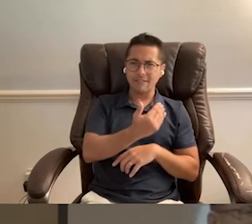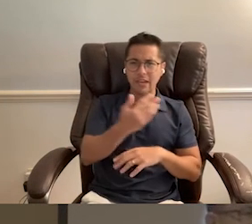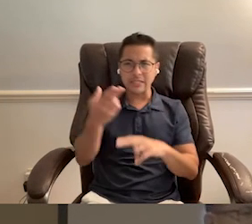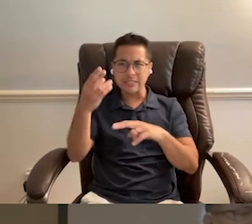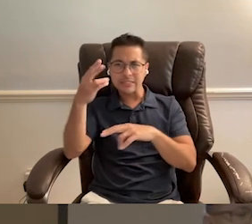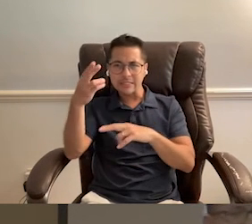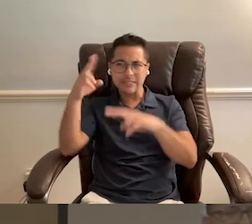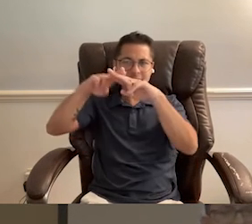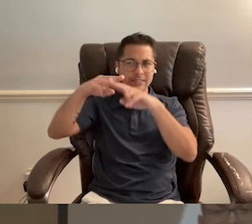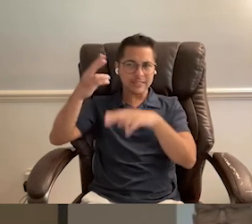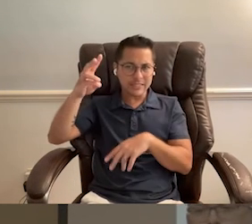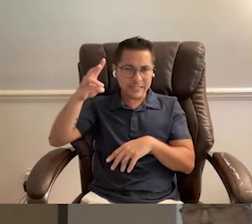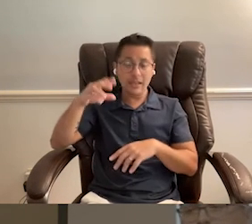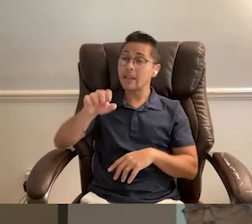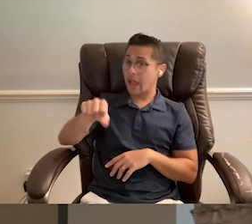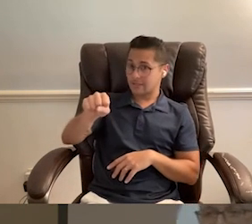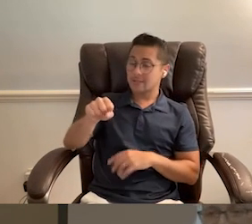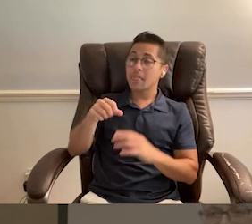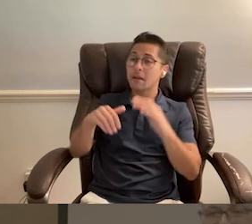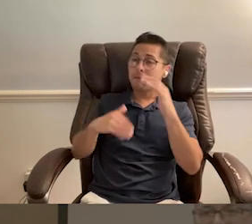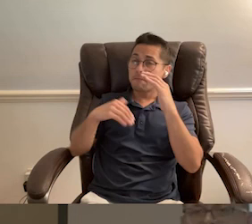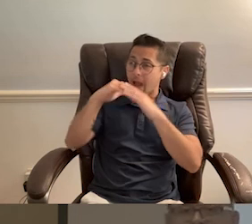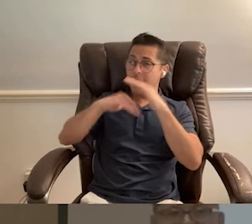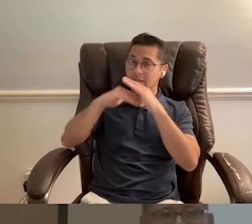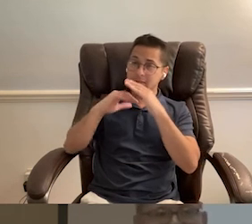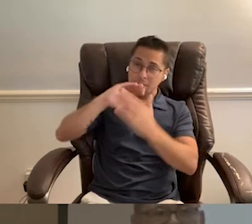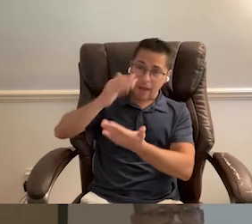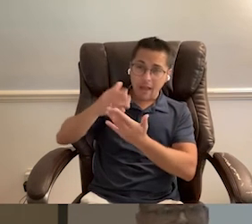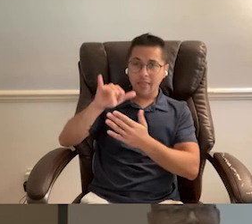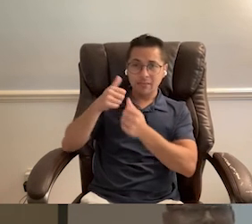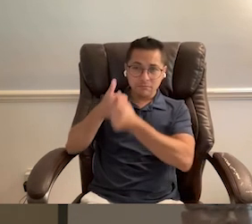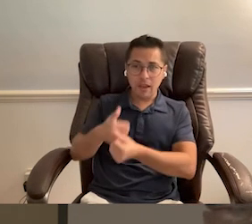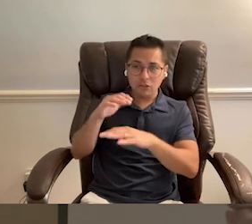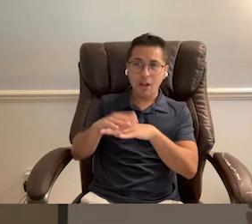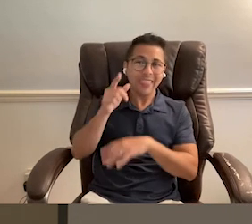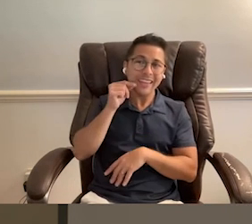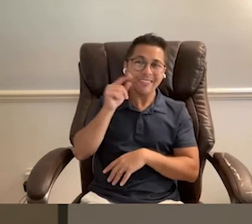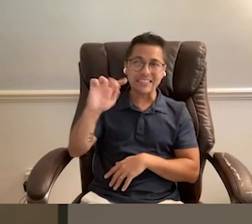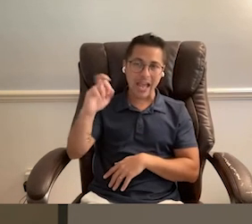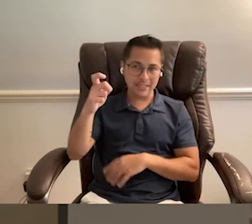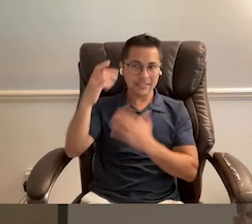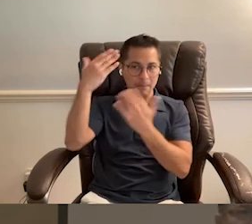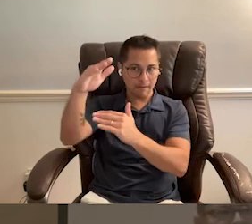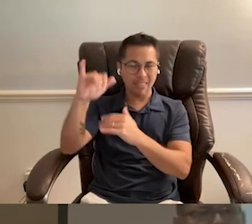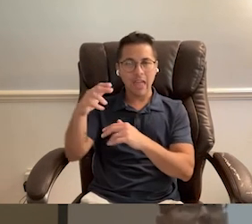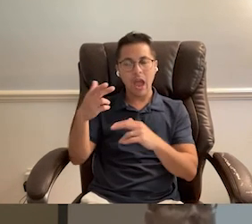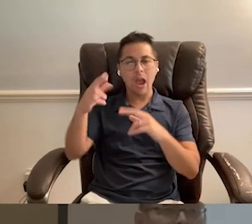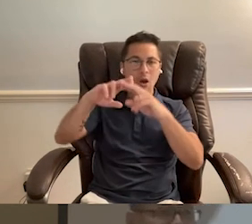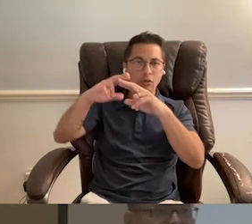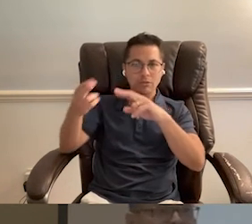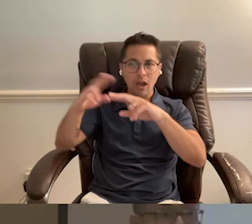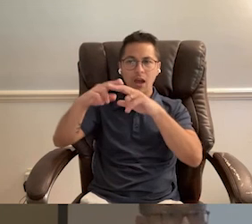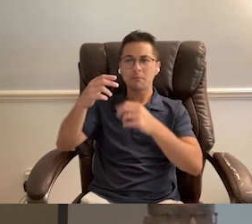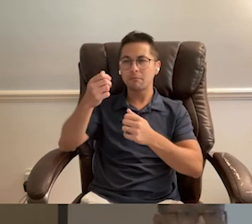the maximum amount you can put into an able account is based on the gift tax limit. That goes up every 3 years or so.